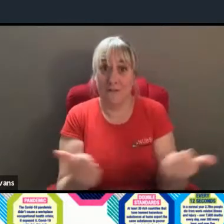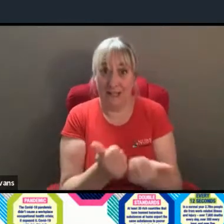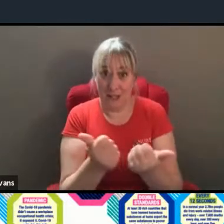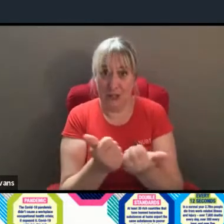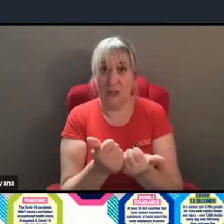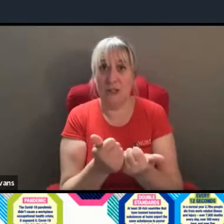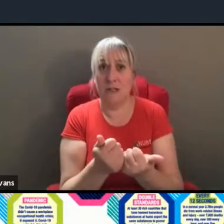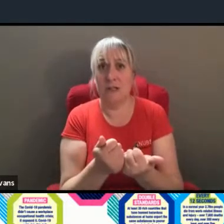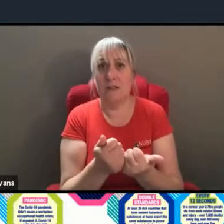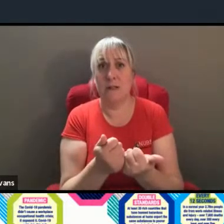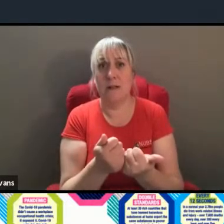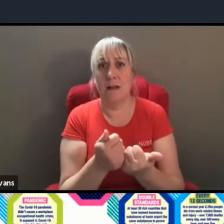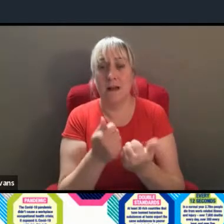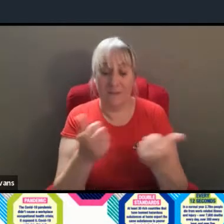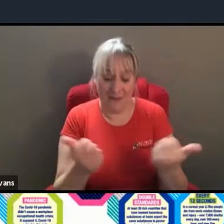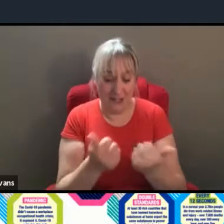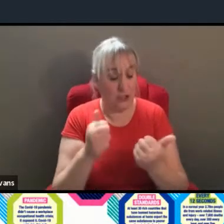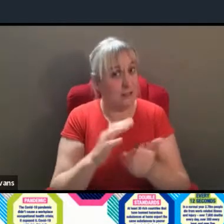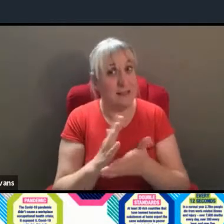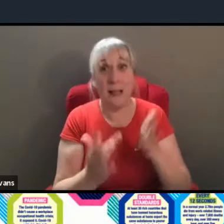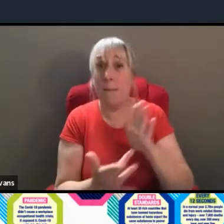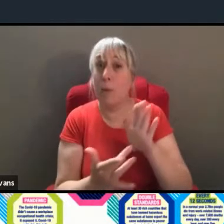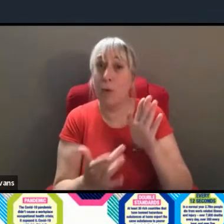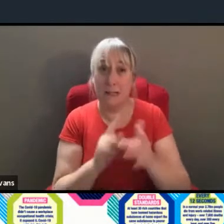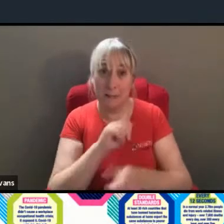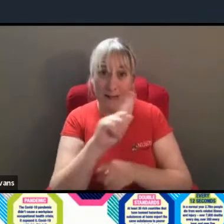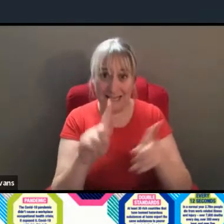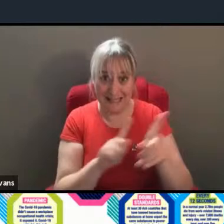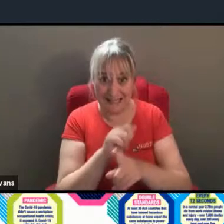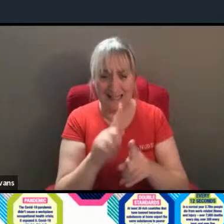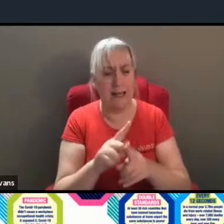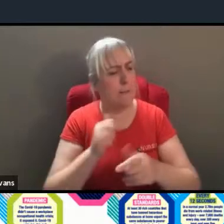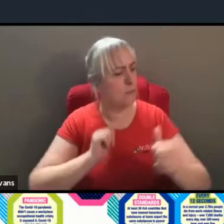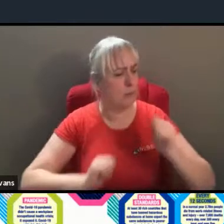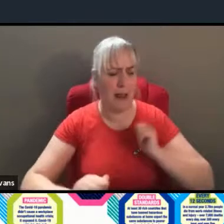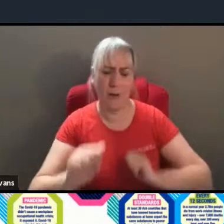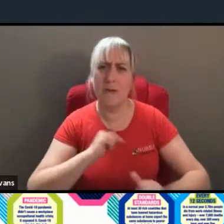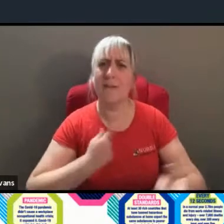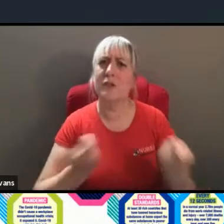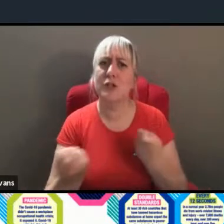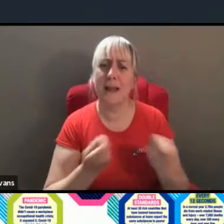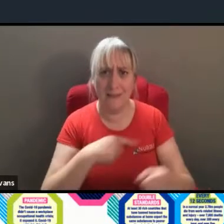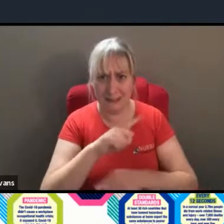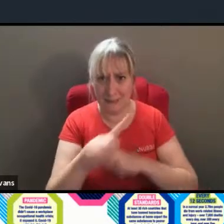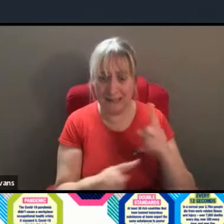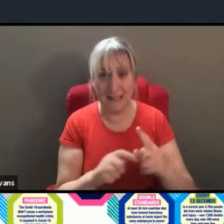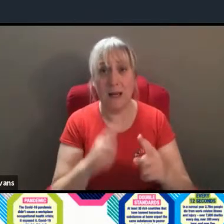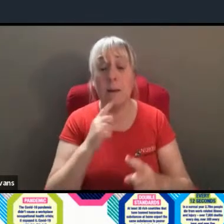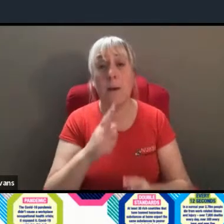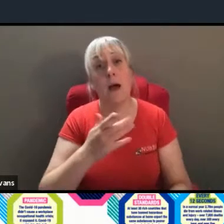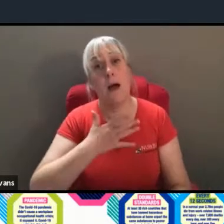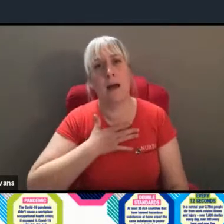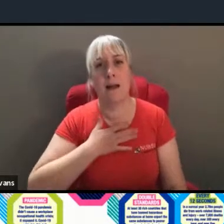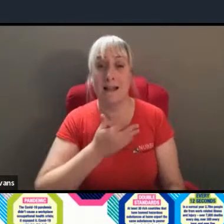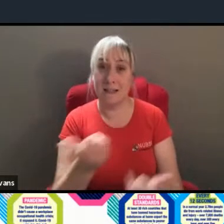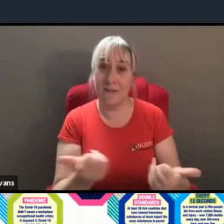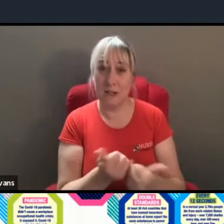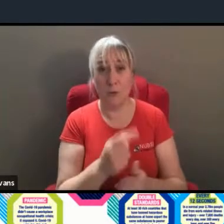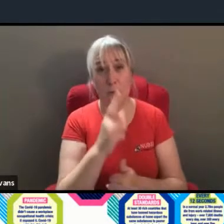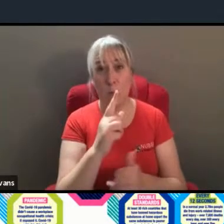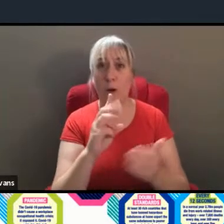and just mark the end of this important meeting. It's been, I'm really proud to have chaired it with a minute's